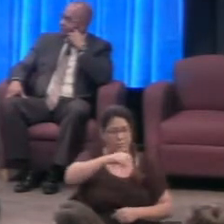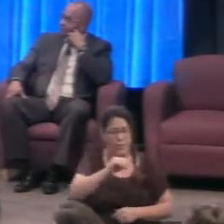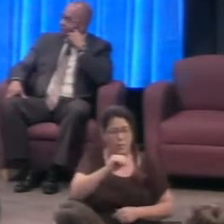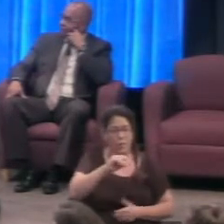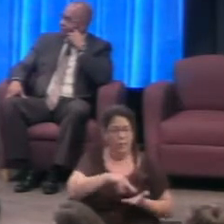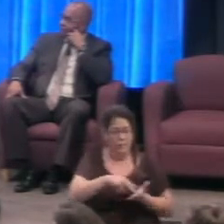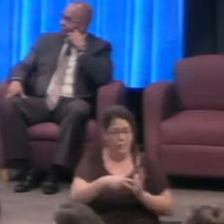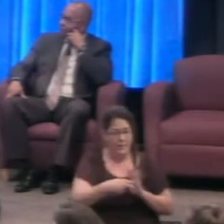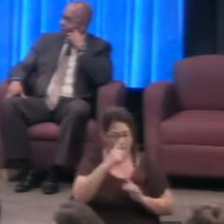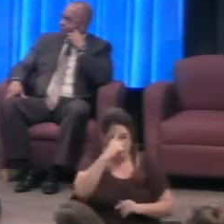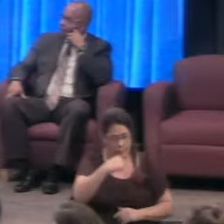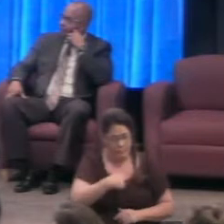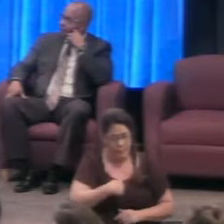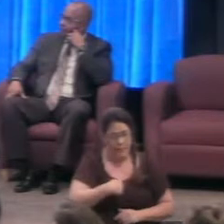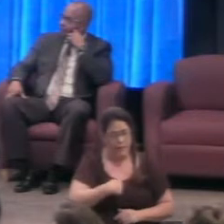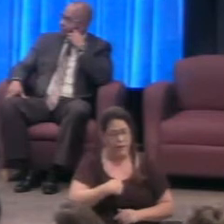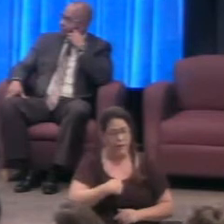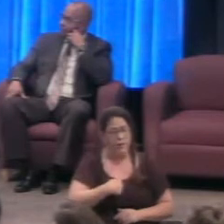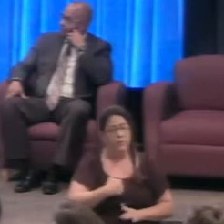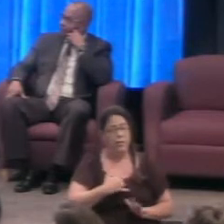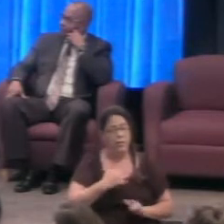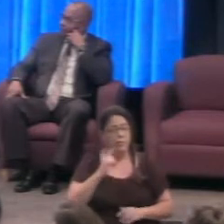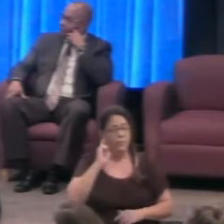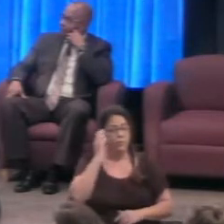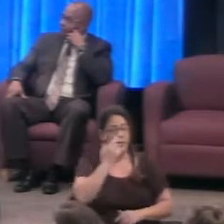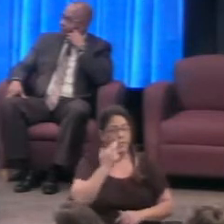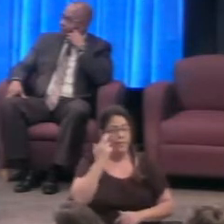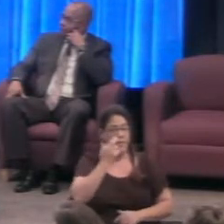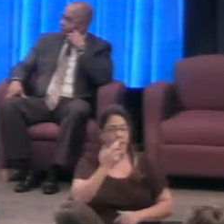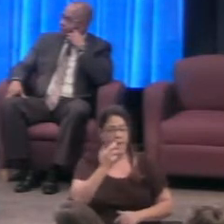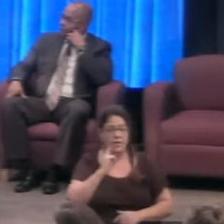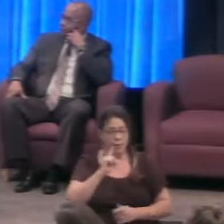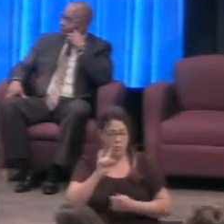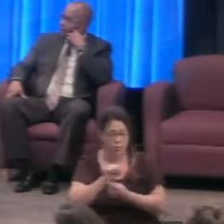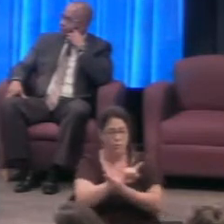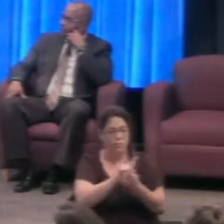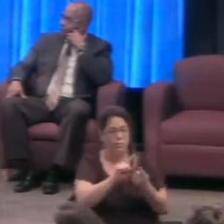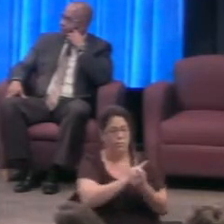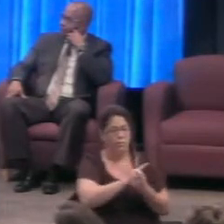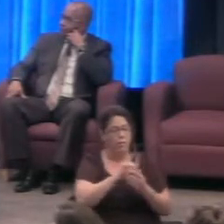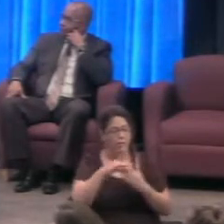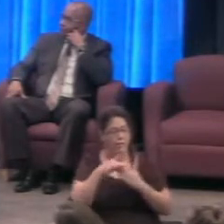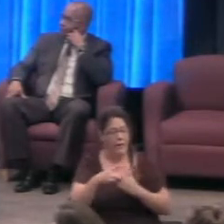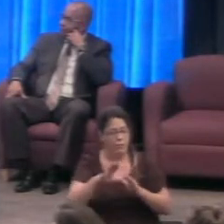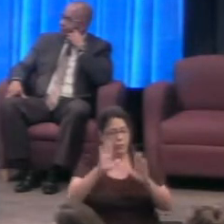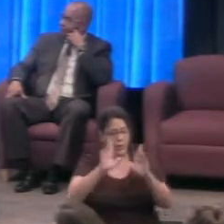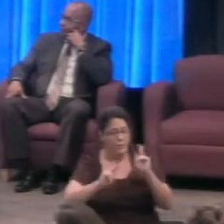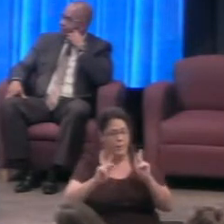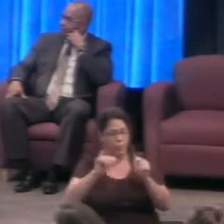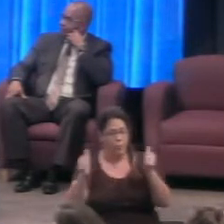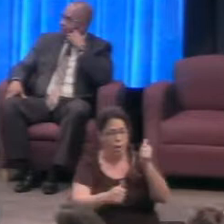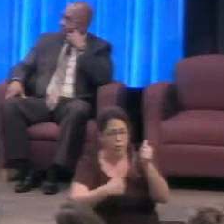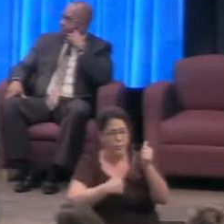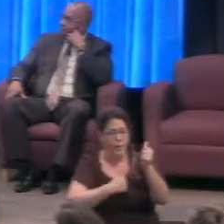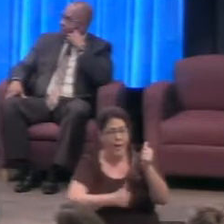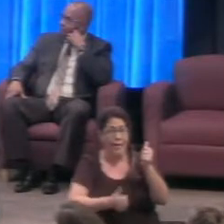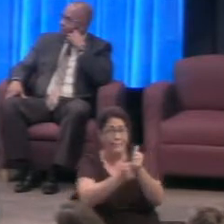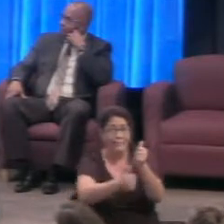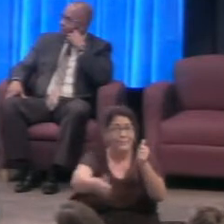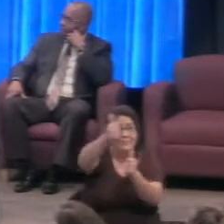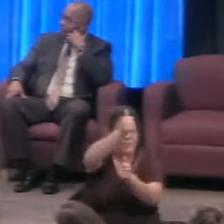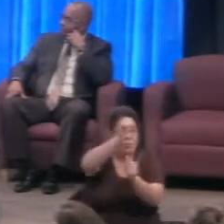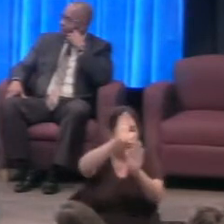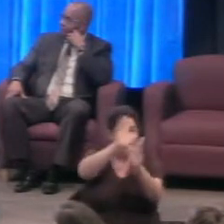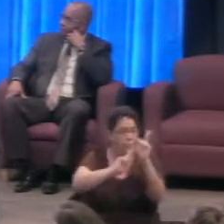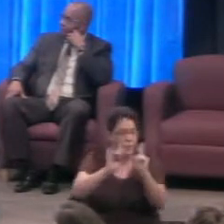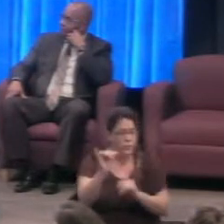away. But I quickly learned I would lead great people and be led by great people. Thank you for the exceptional mentorship